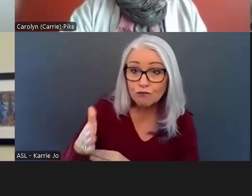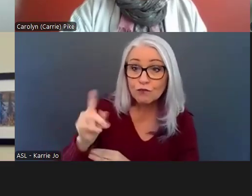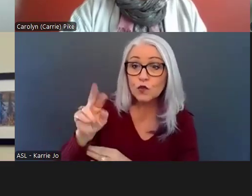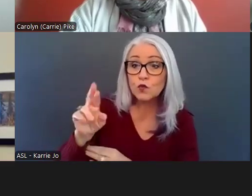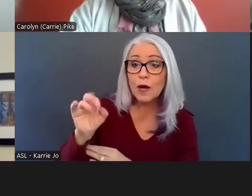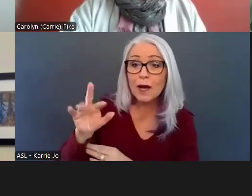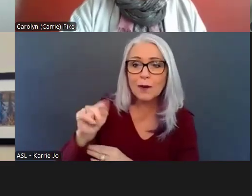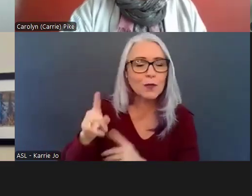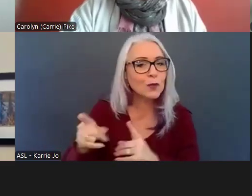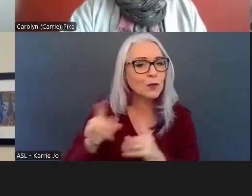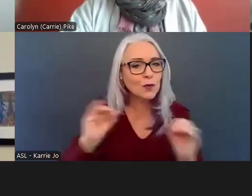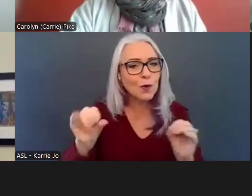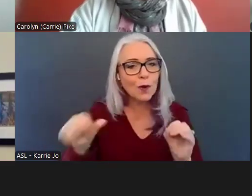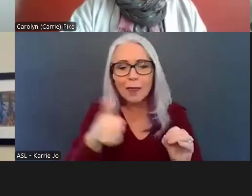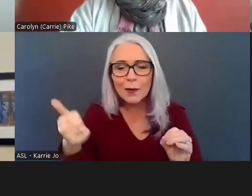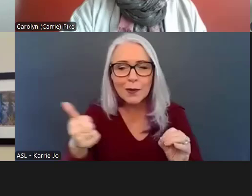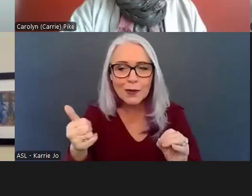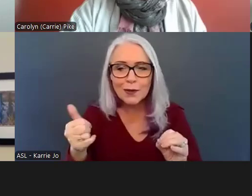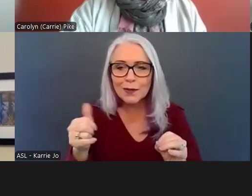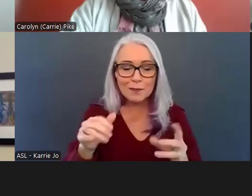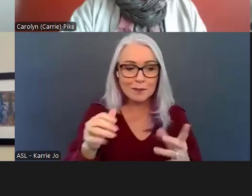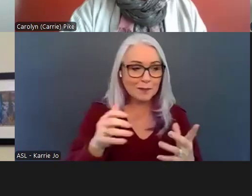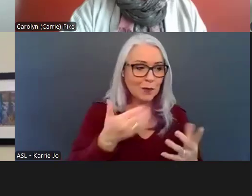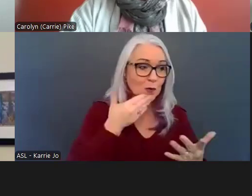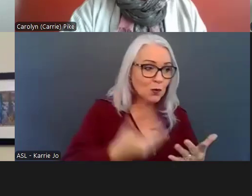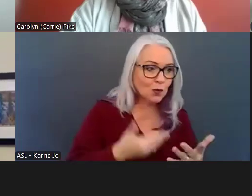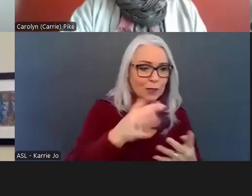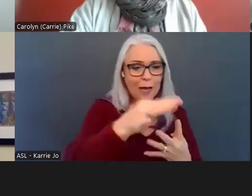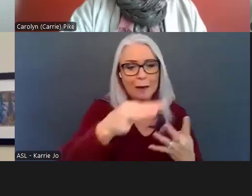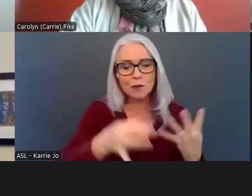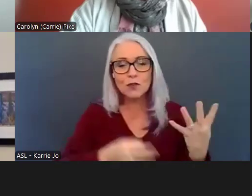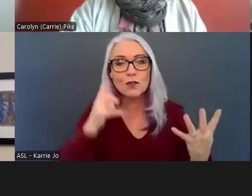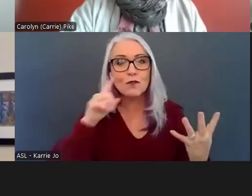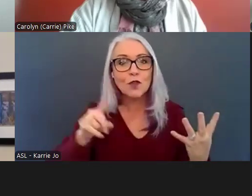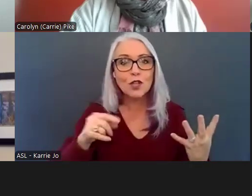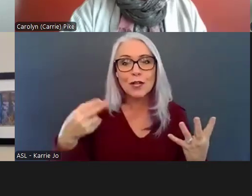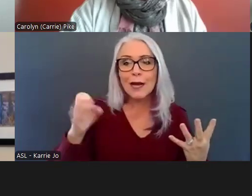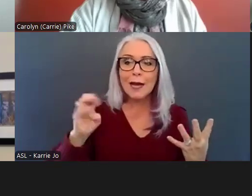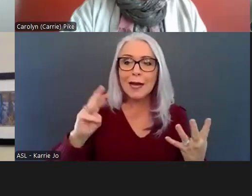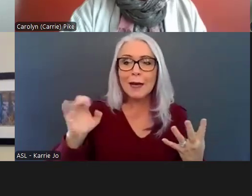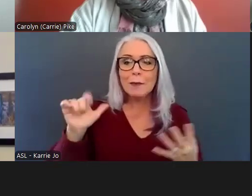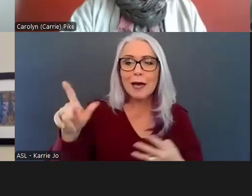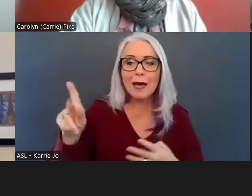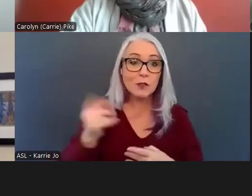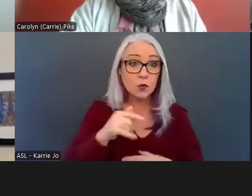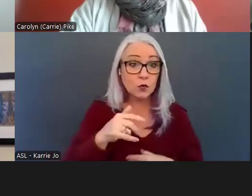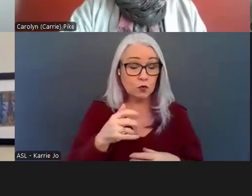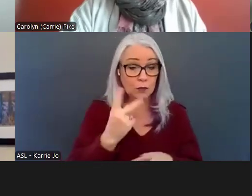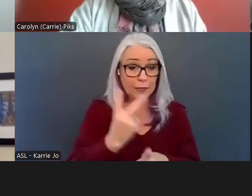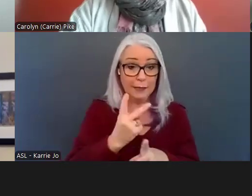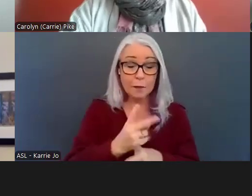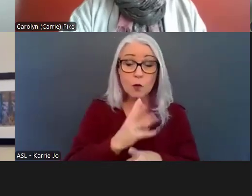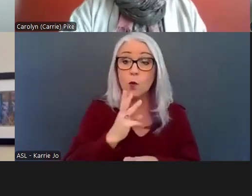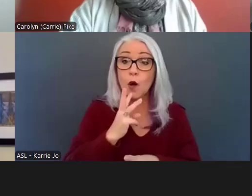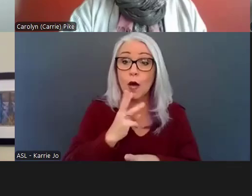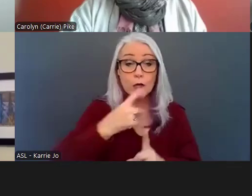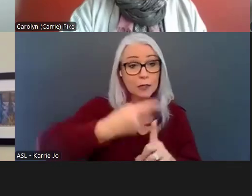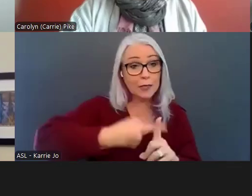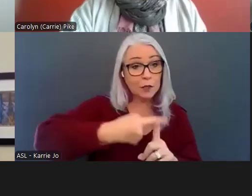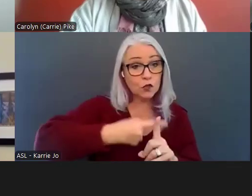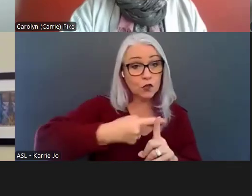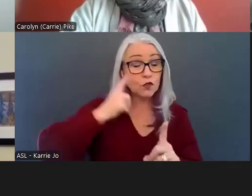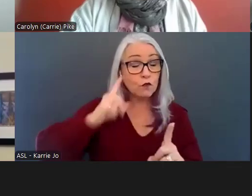no substitute to keep those stream temperatures within the range brook trout